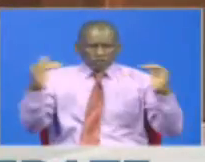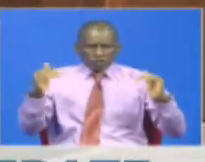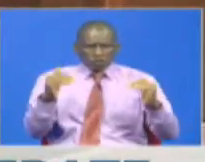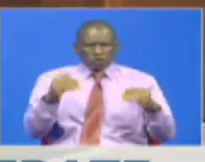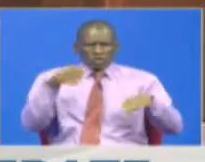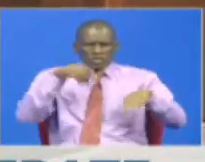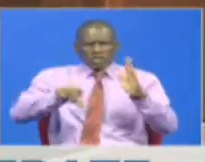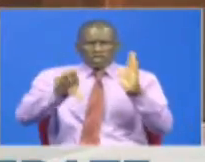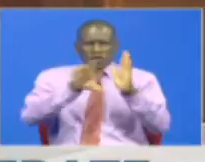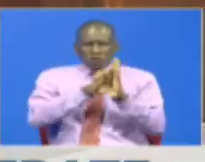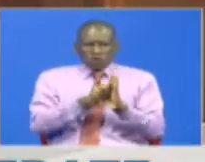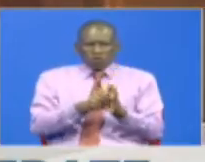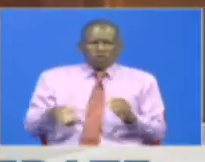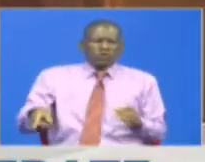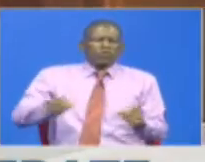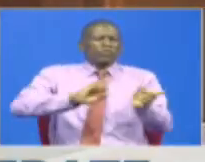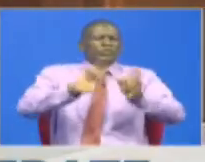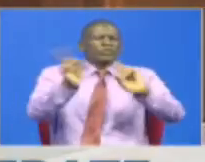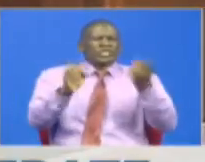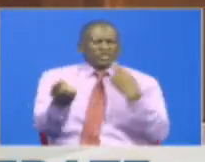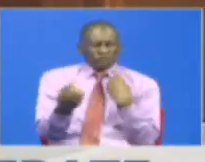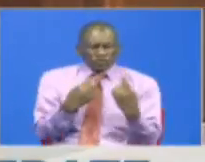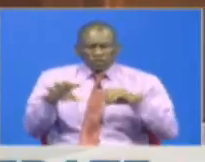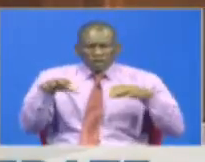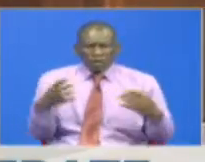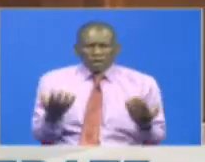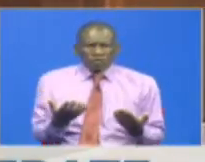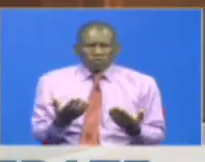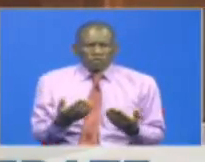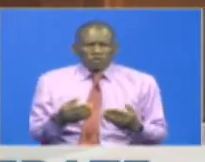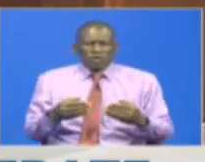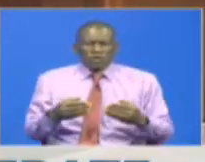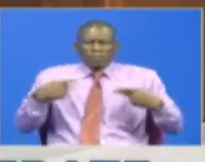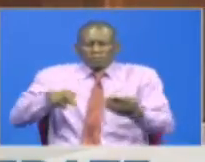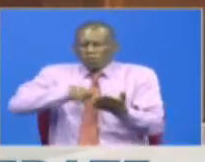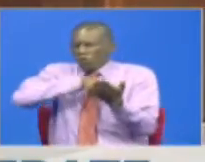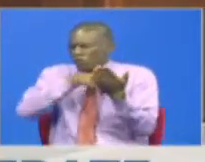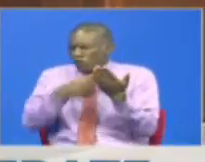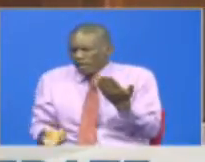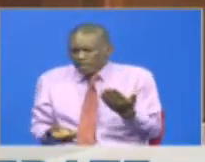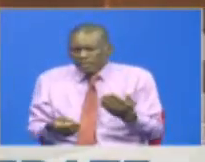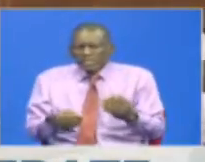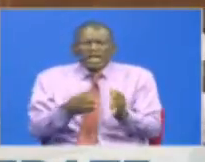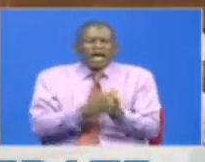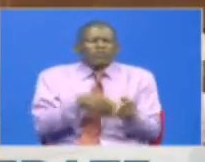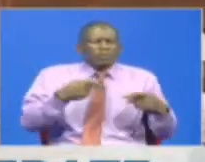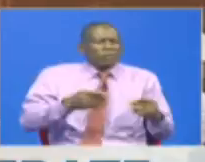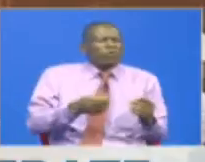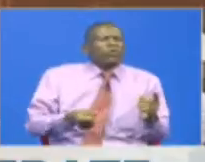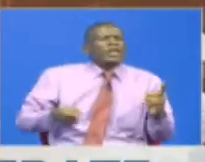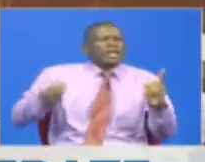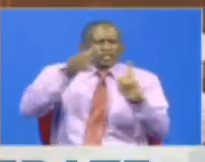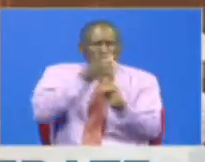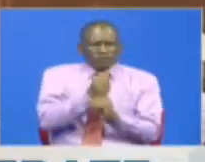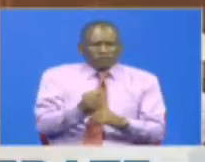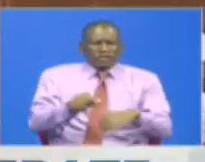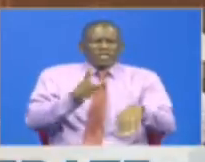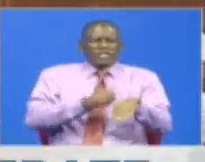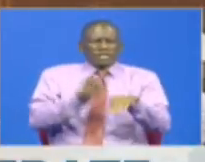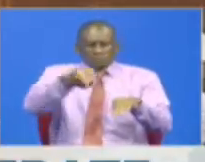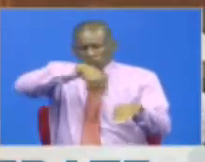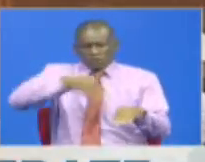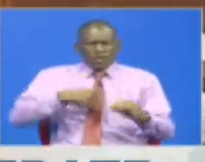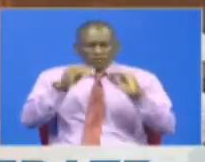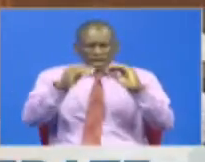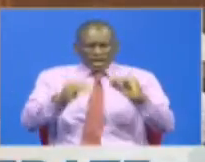law, we should never be talking about losers and gainers. When now we have adjourned,